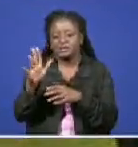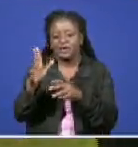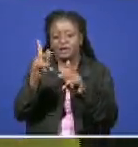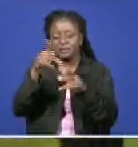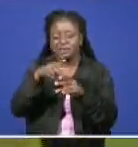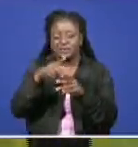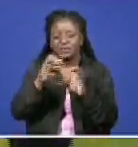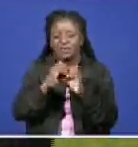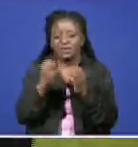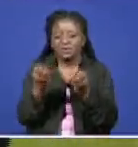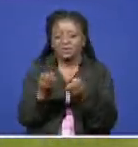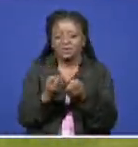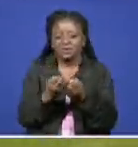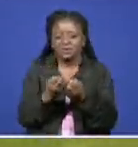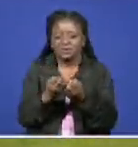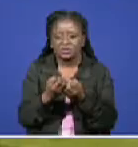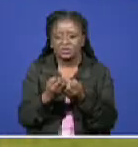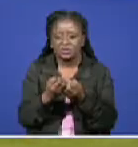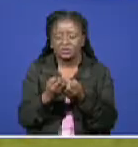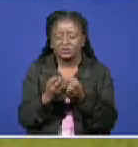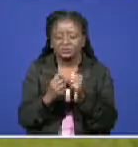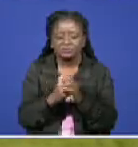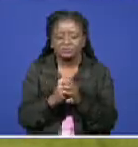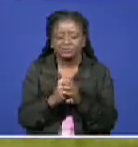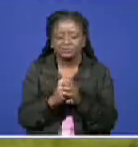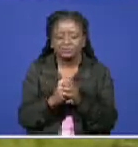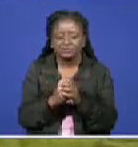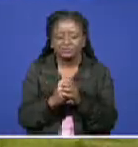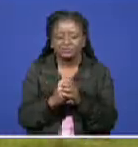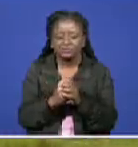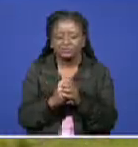Bahamas, Muna Issa, on the participating companies.